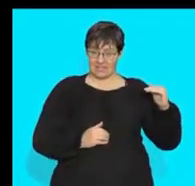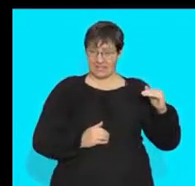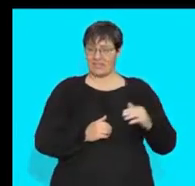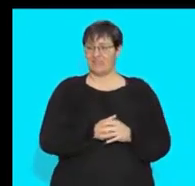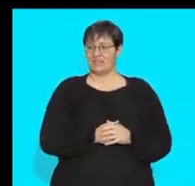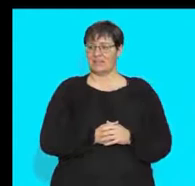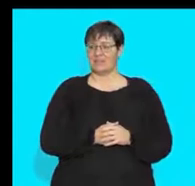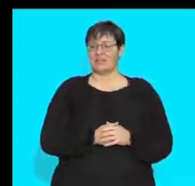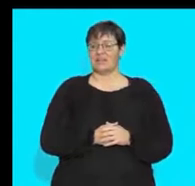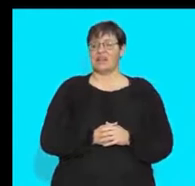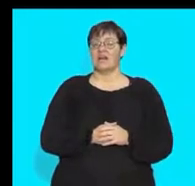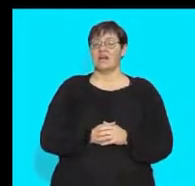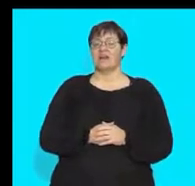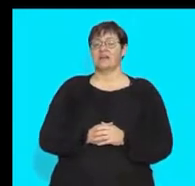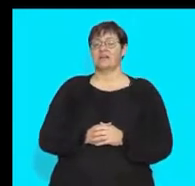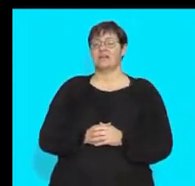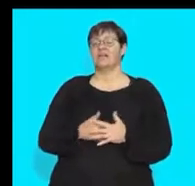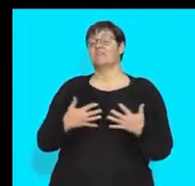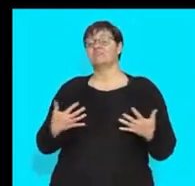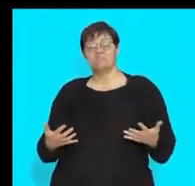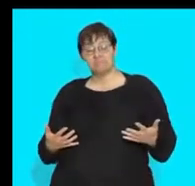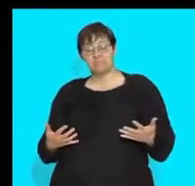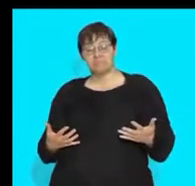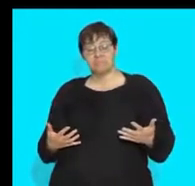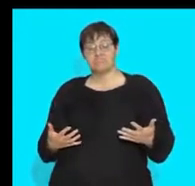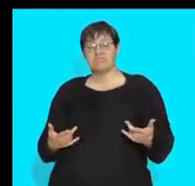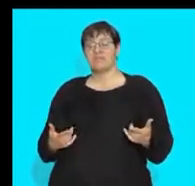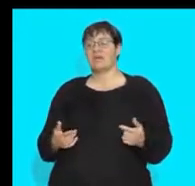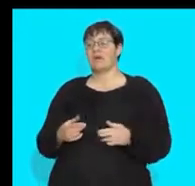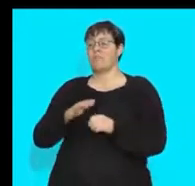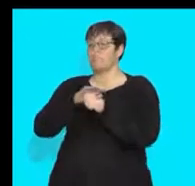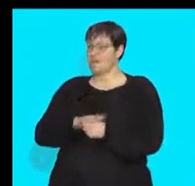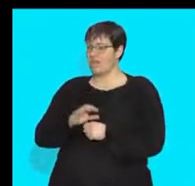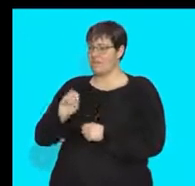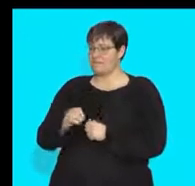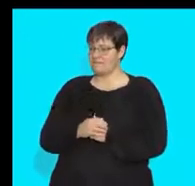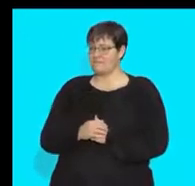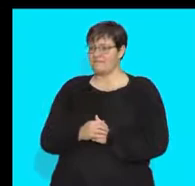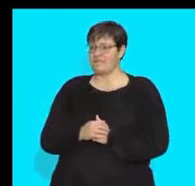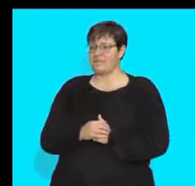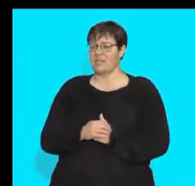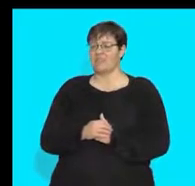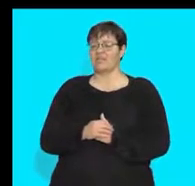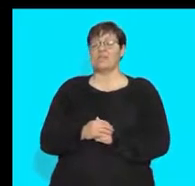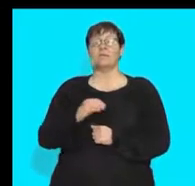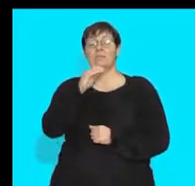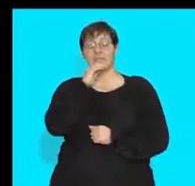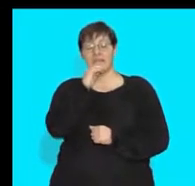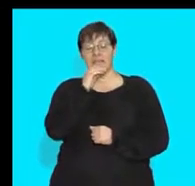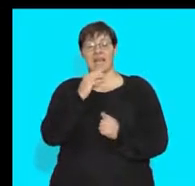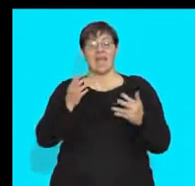So what I have now is, I have the space, I have this pressure, and what is the last point? Air will